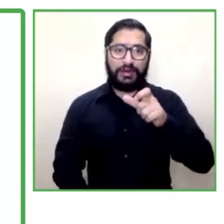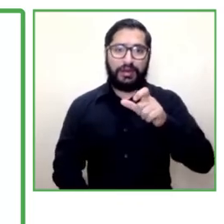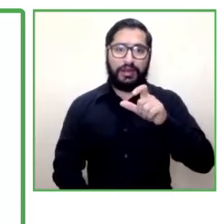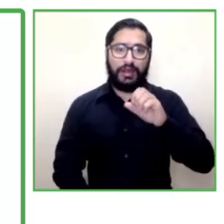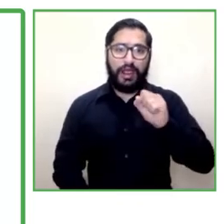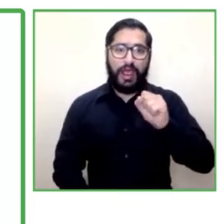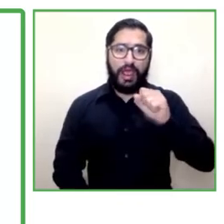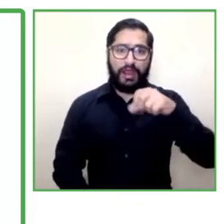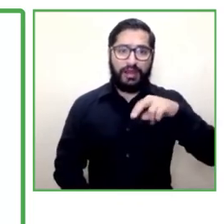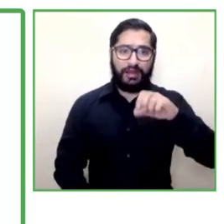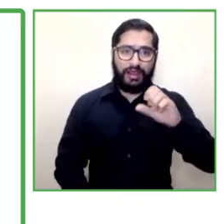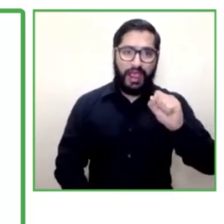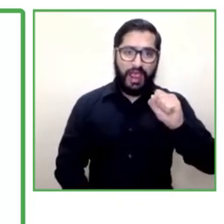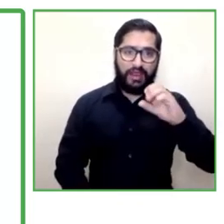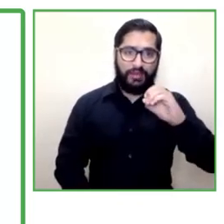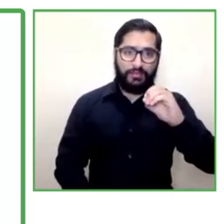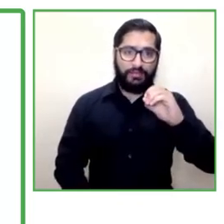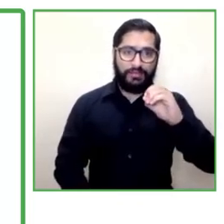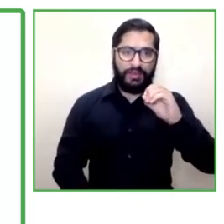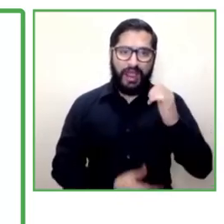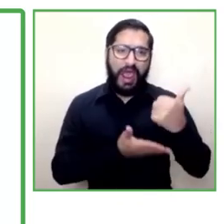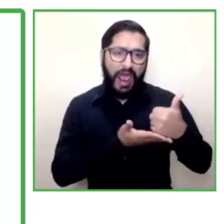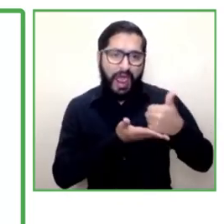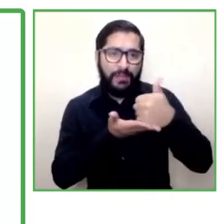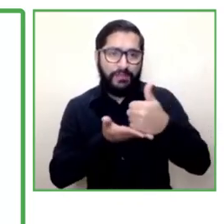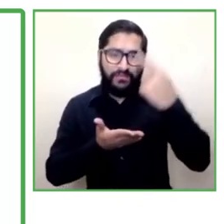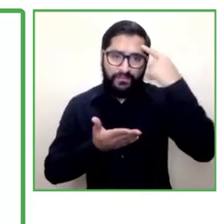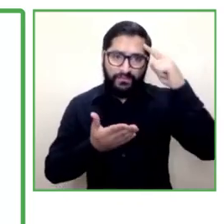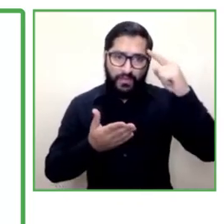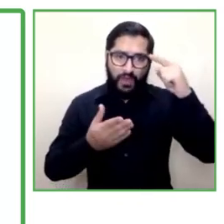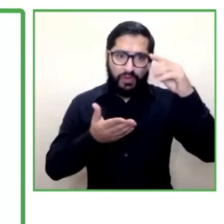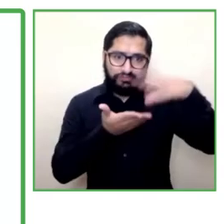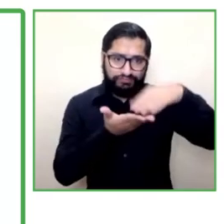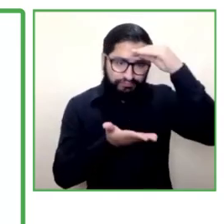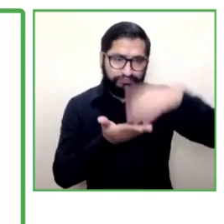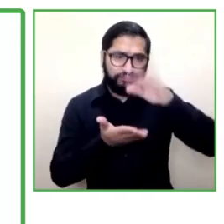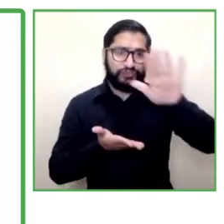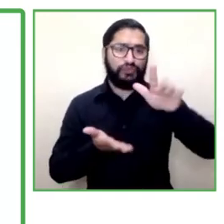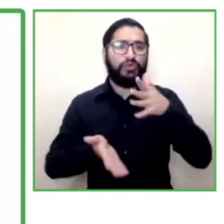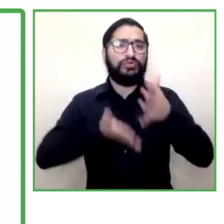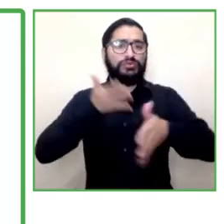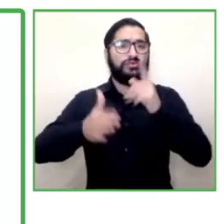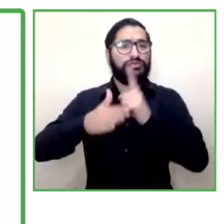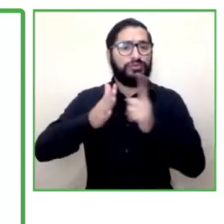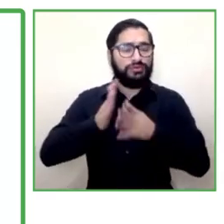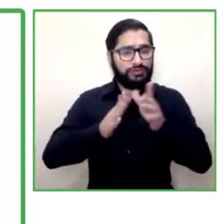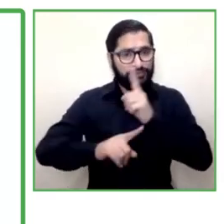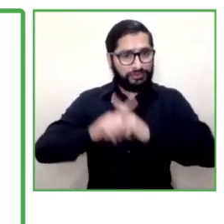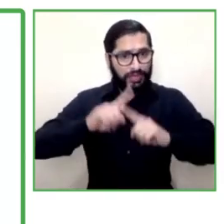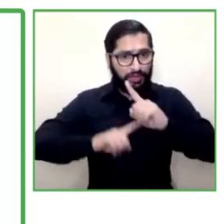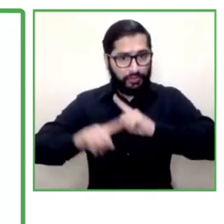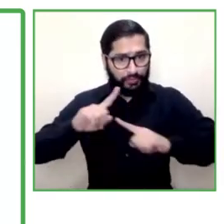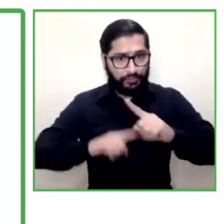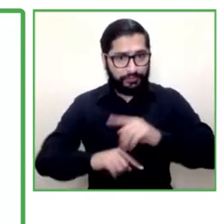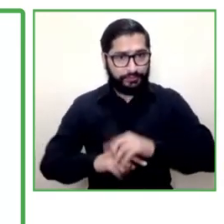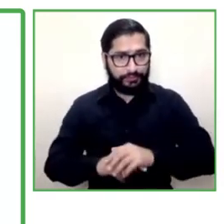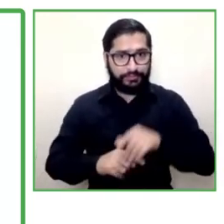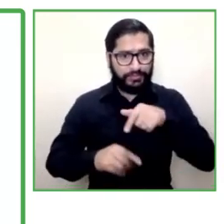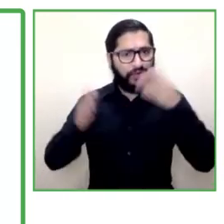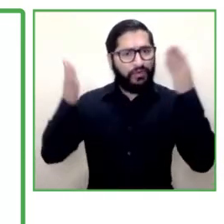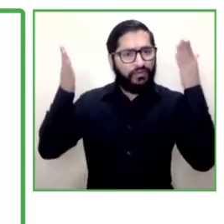digital learning tools for sign language becoming more accessible.